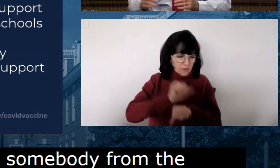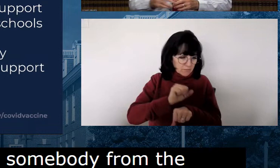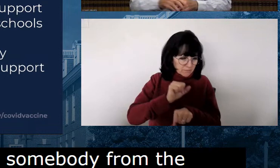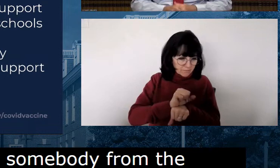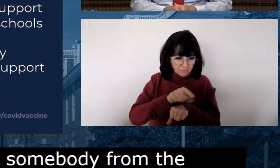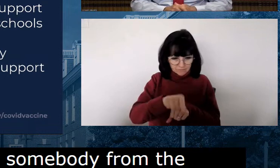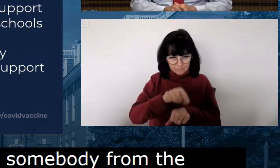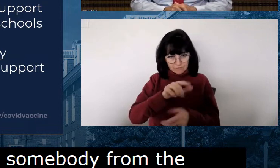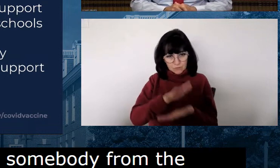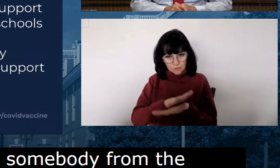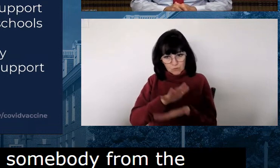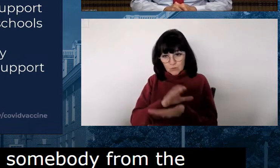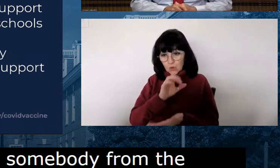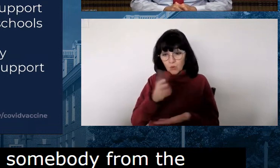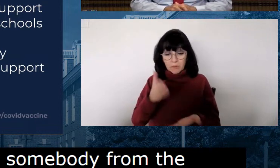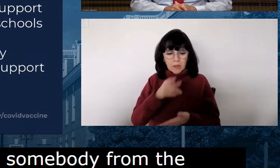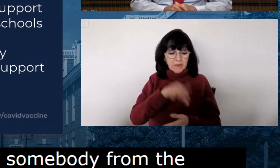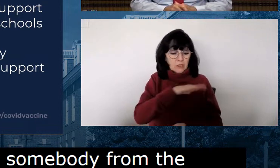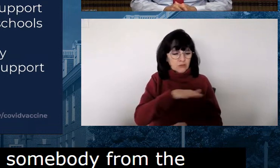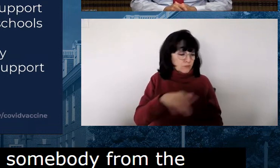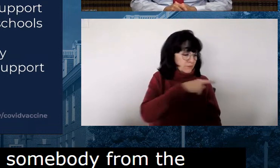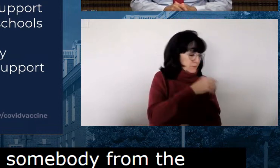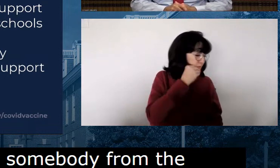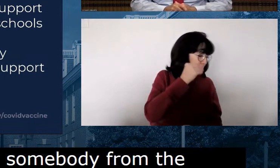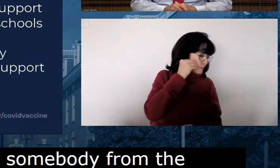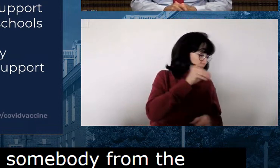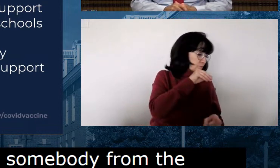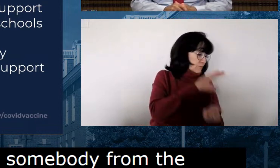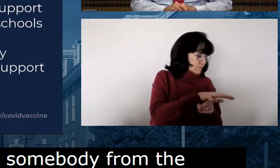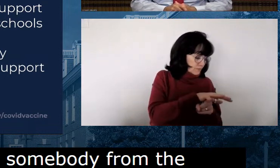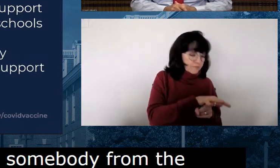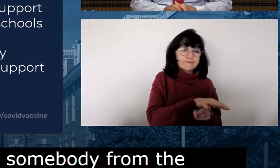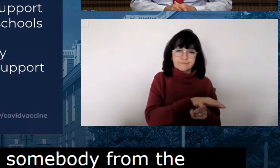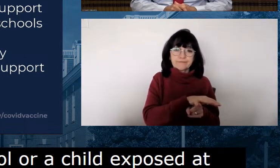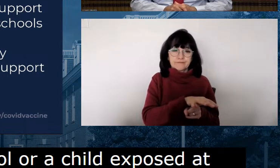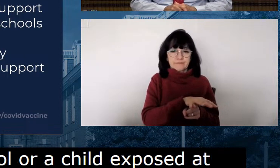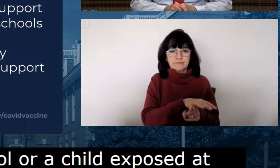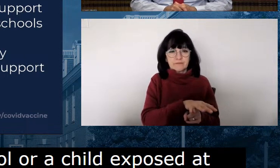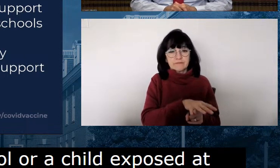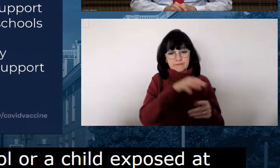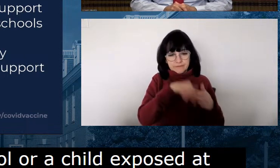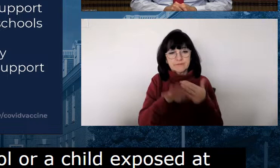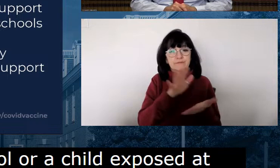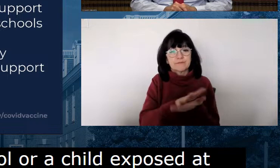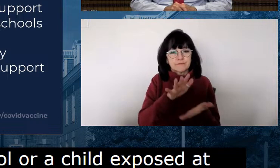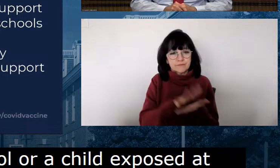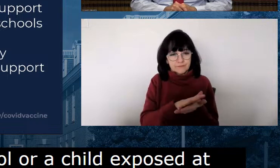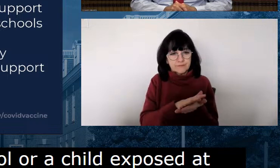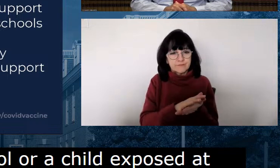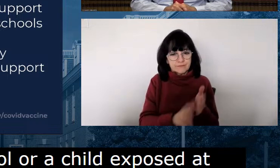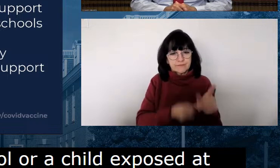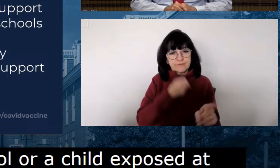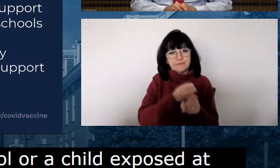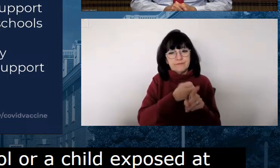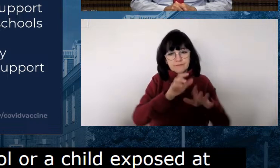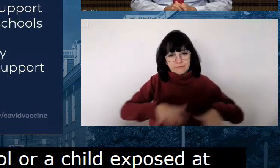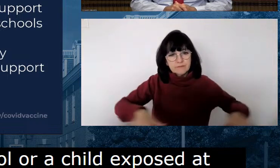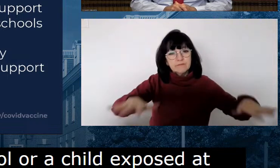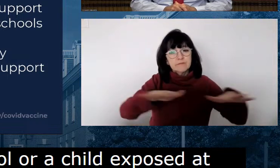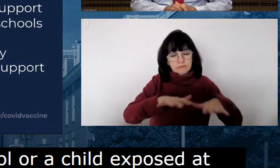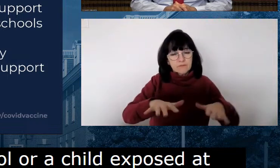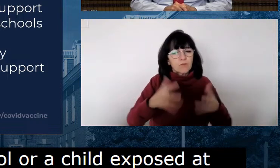been exposed at home, making sure we're doing the contact tracing to take care of folks who also may